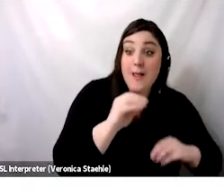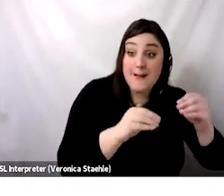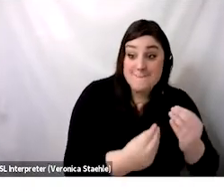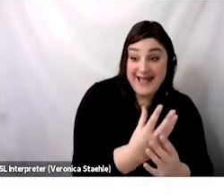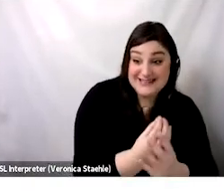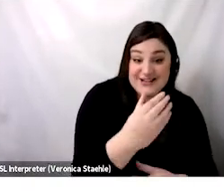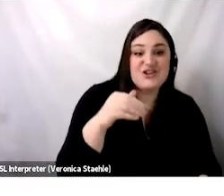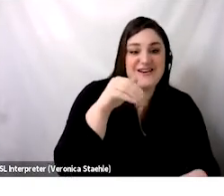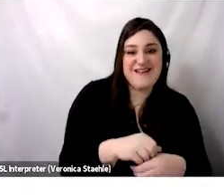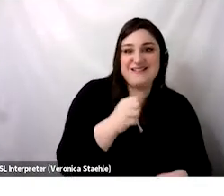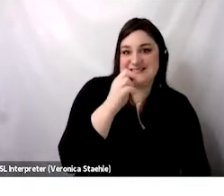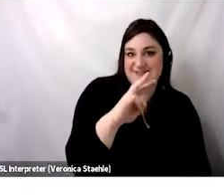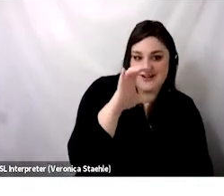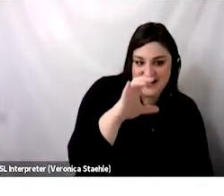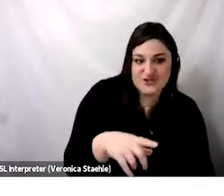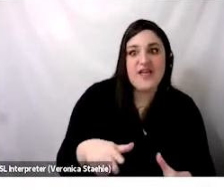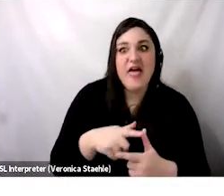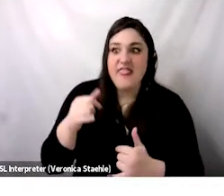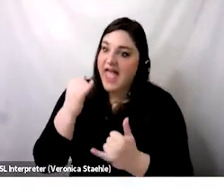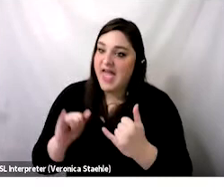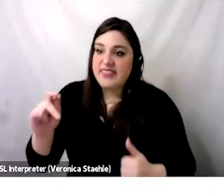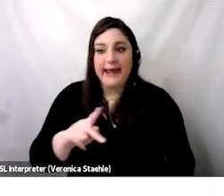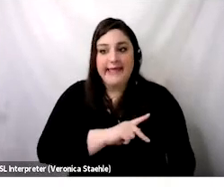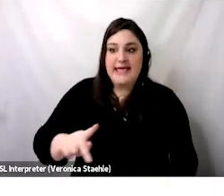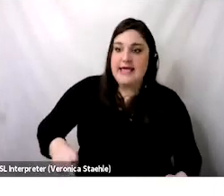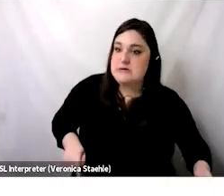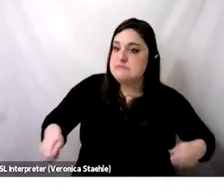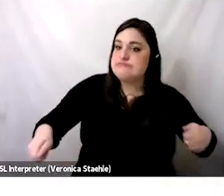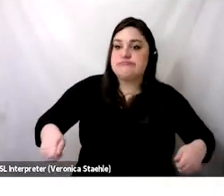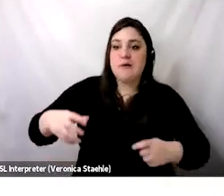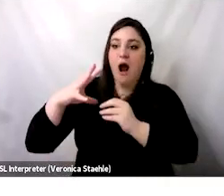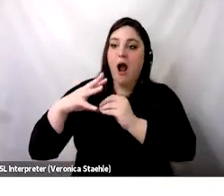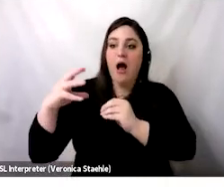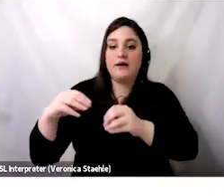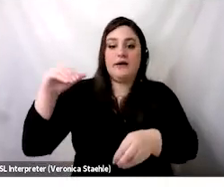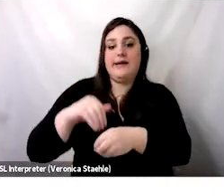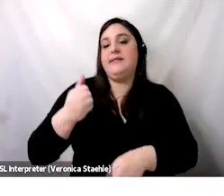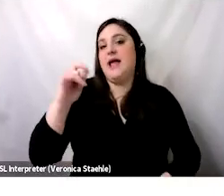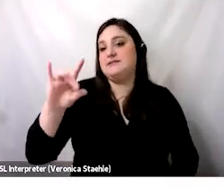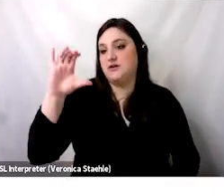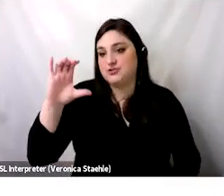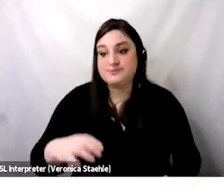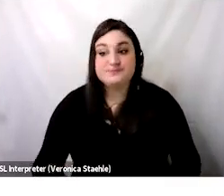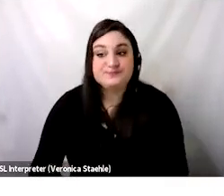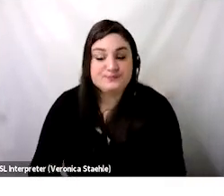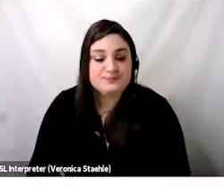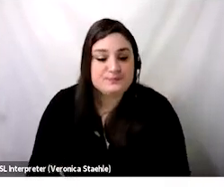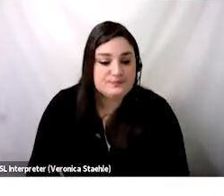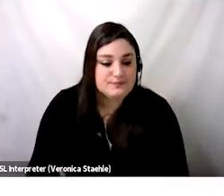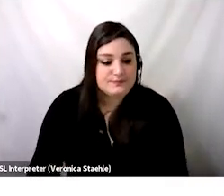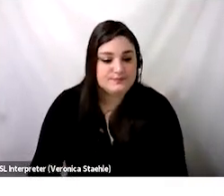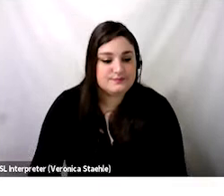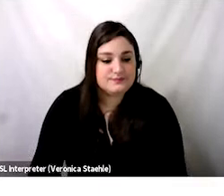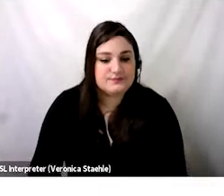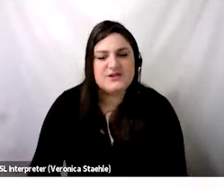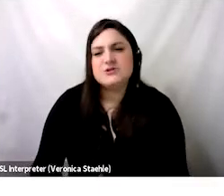you have King Cotton establishing in the 1800s. So I'm going to just sort of stop a